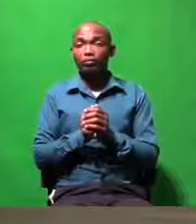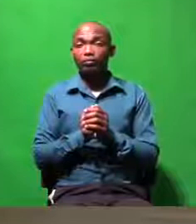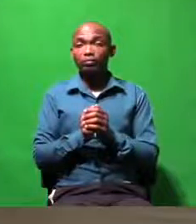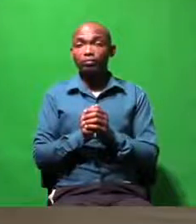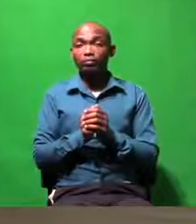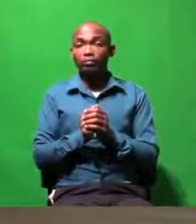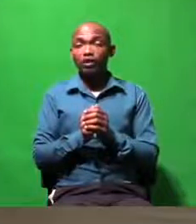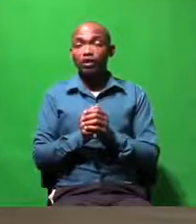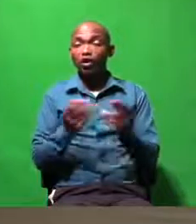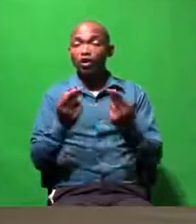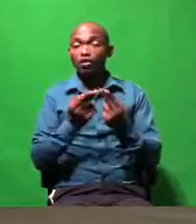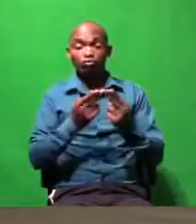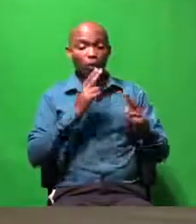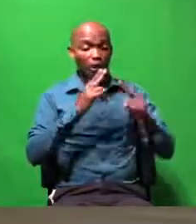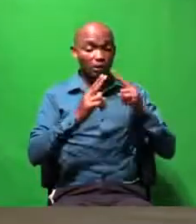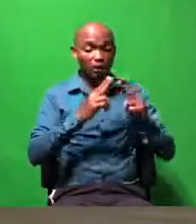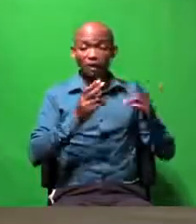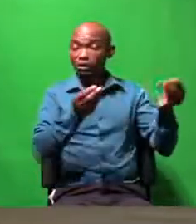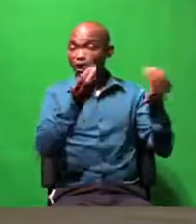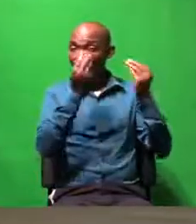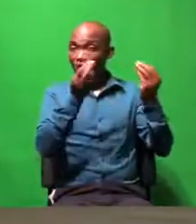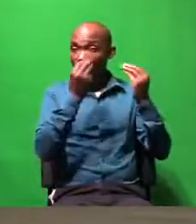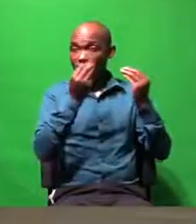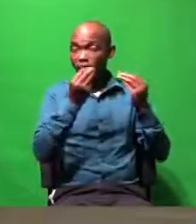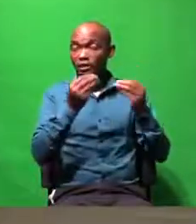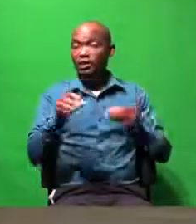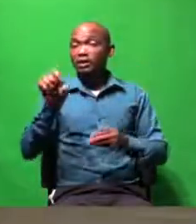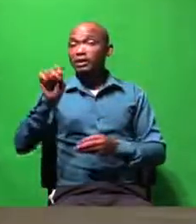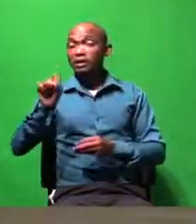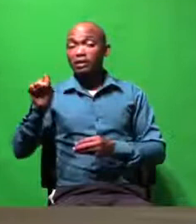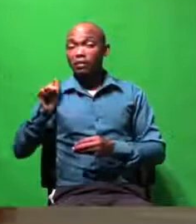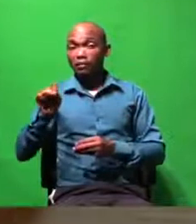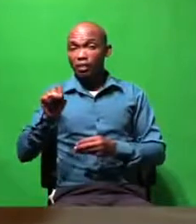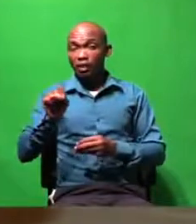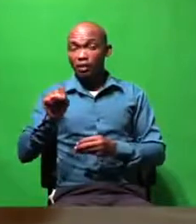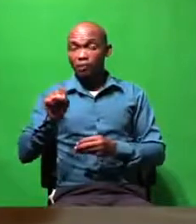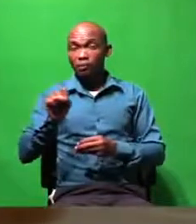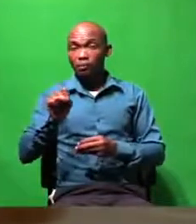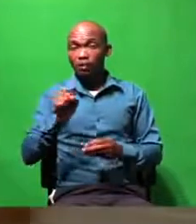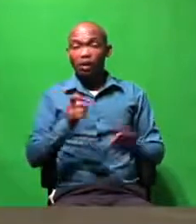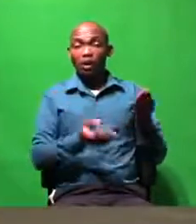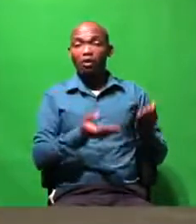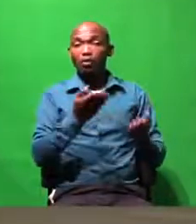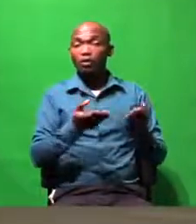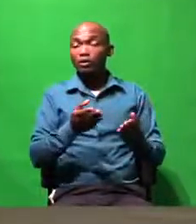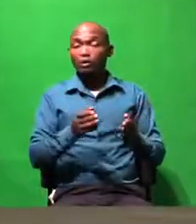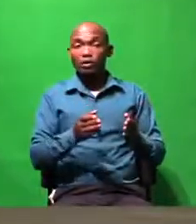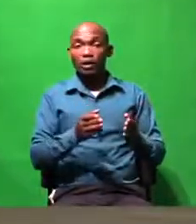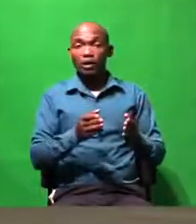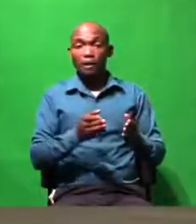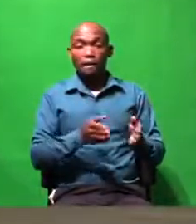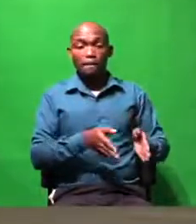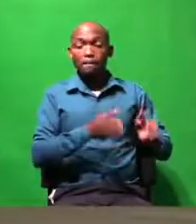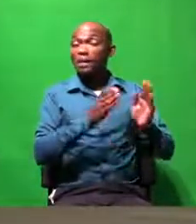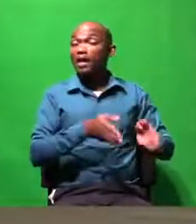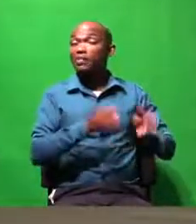we can discuss or we can learn the survey according to the method used.